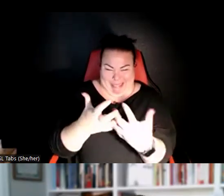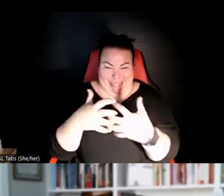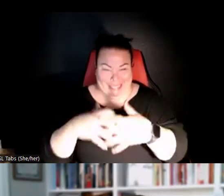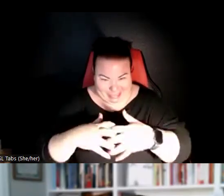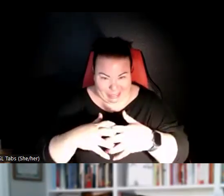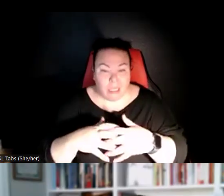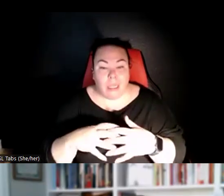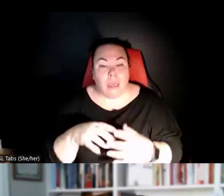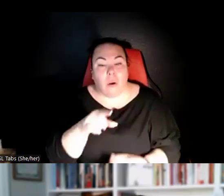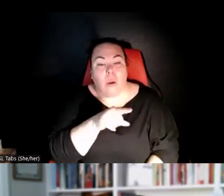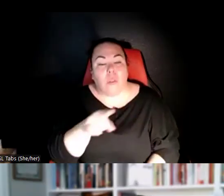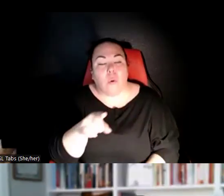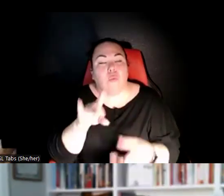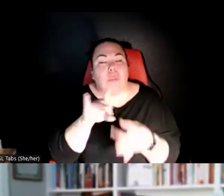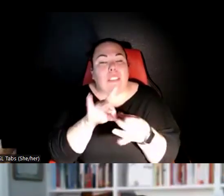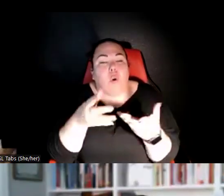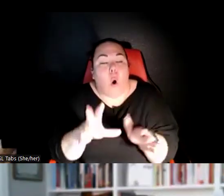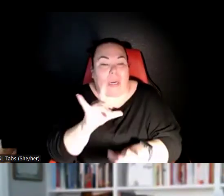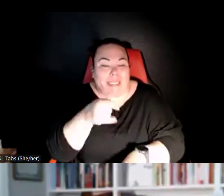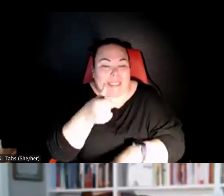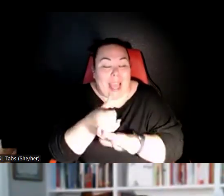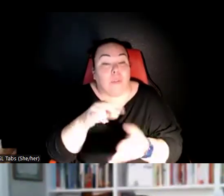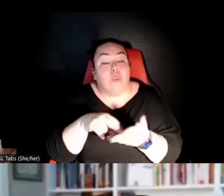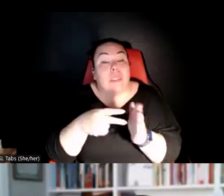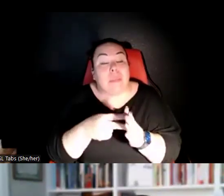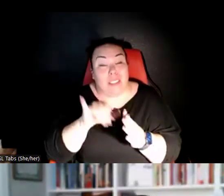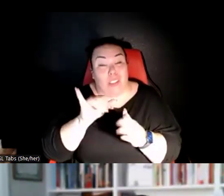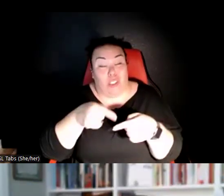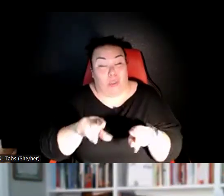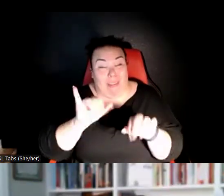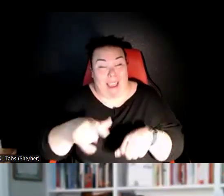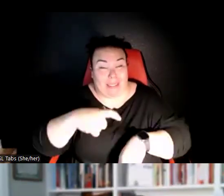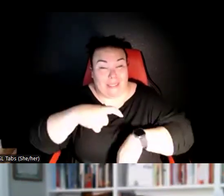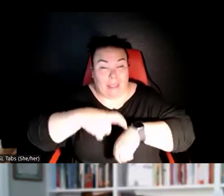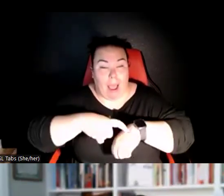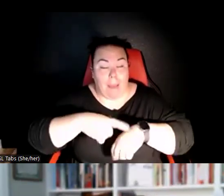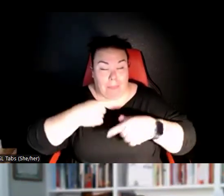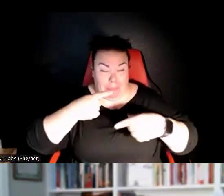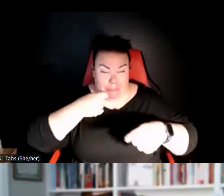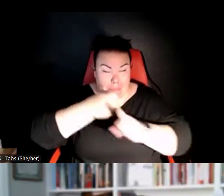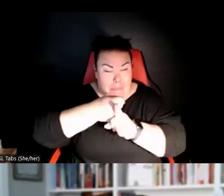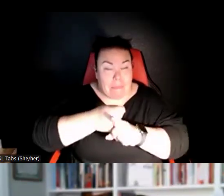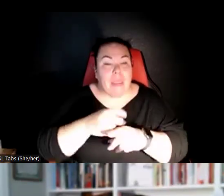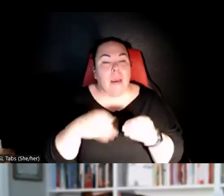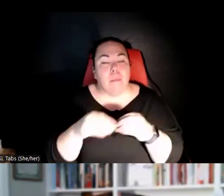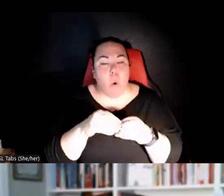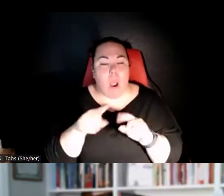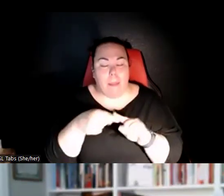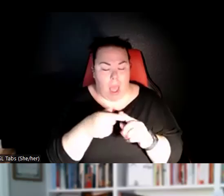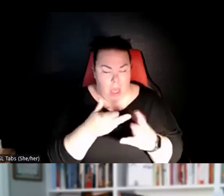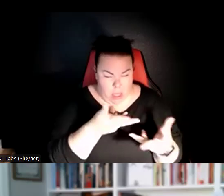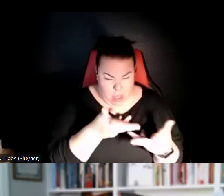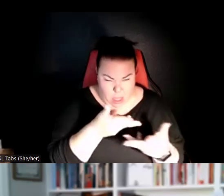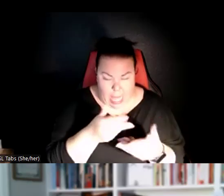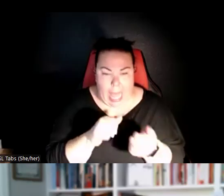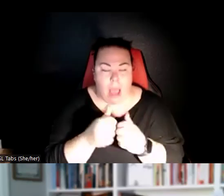a matter of, okay, how can we help each other, and then creating something new. Yeah. And then the second one